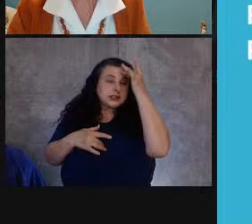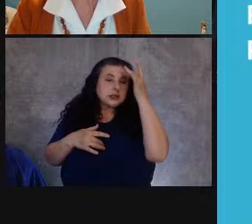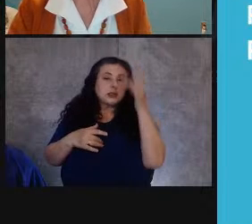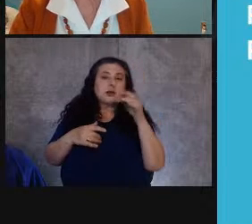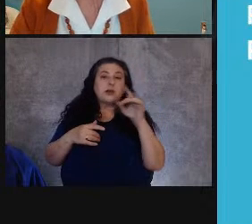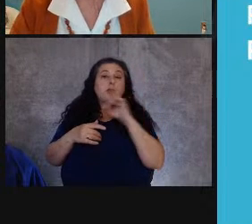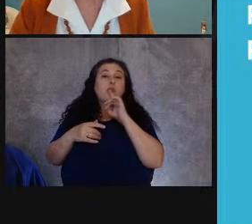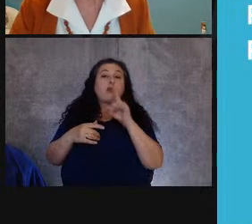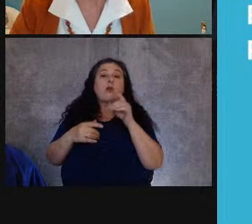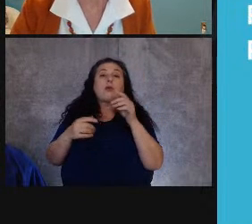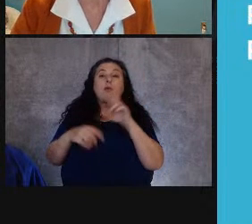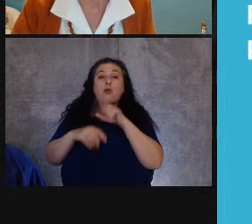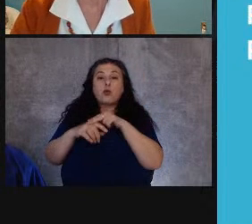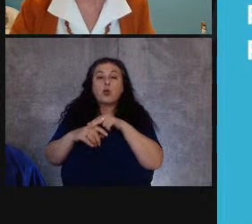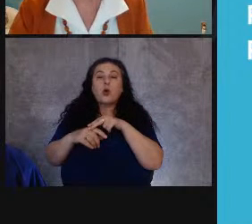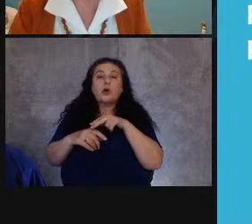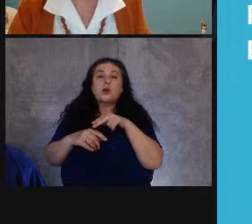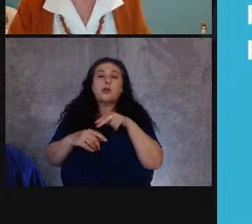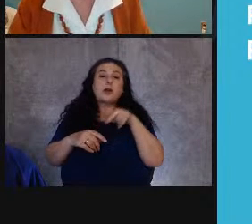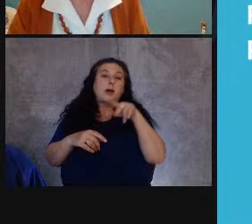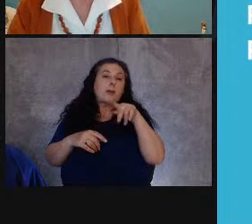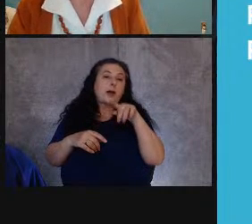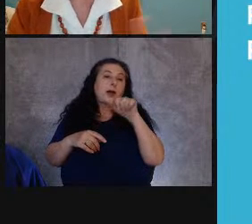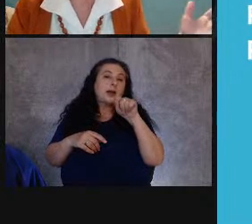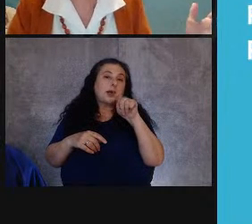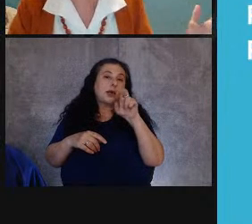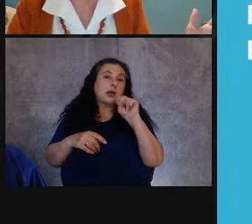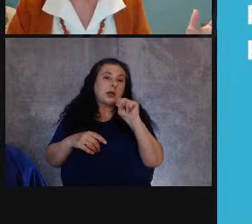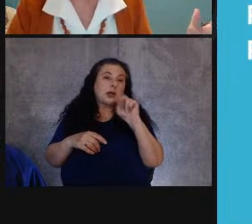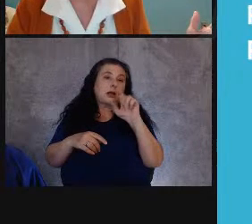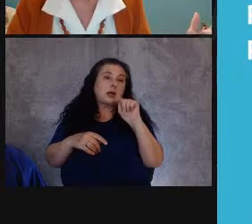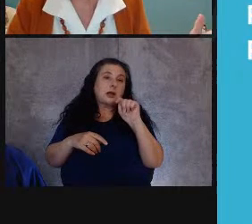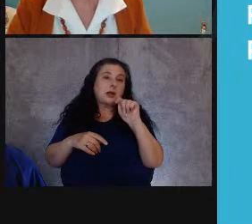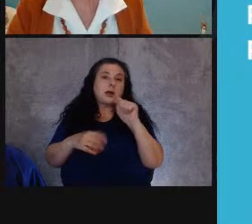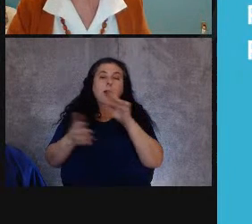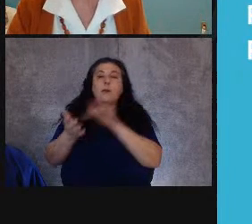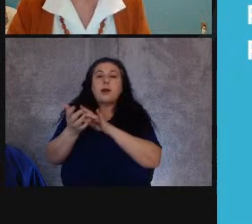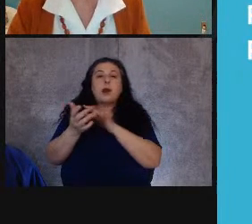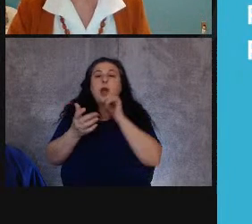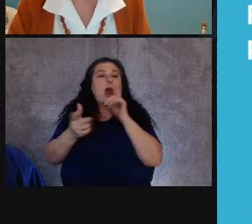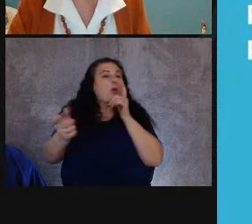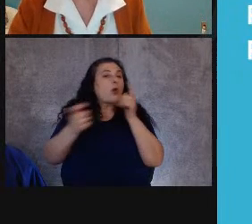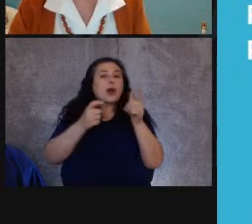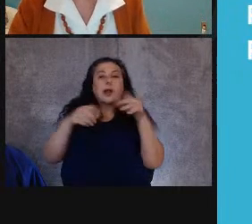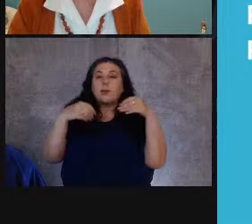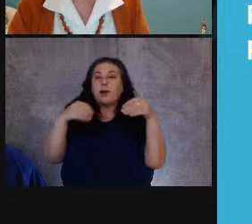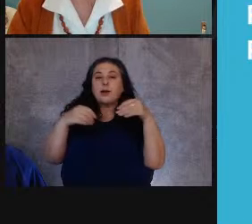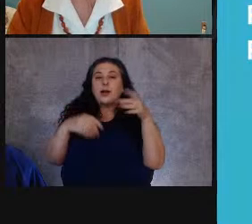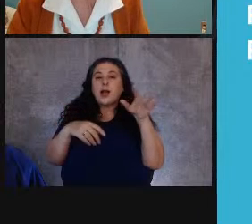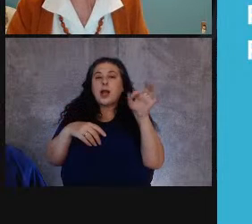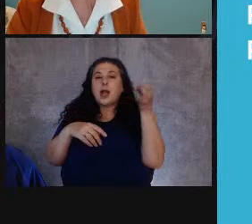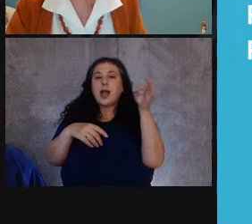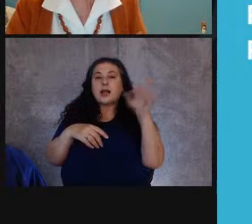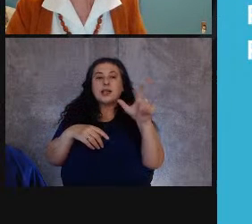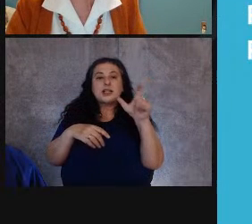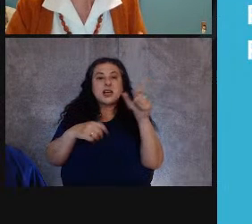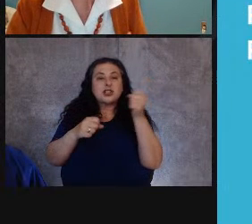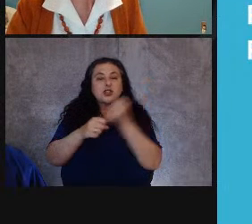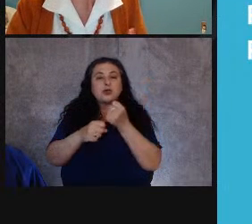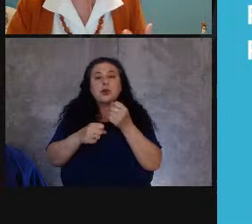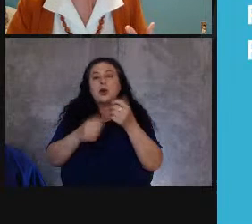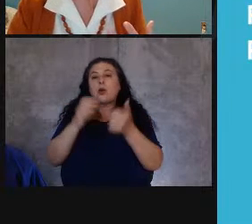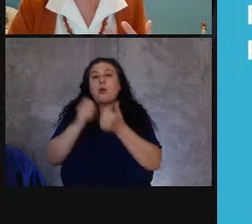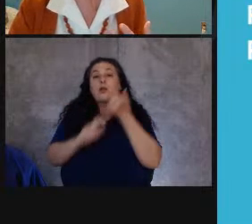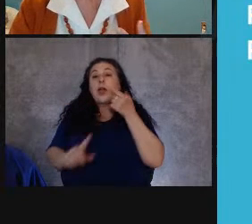there were, of course, patent medicines, a completely unregulated market in the 19th century. Most of these were